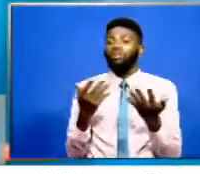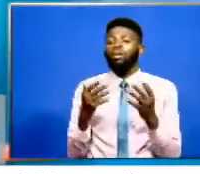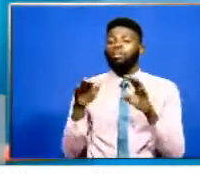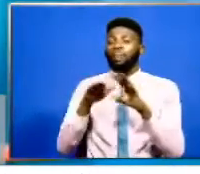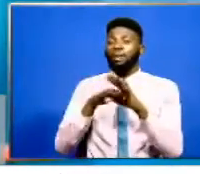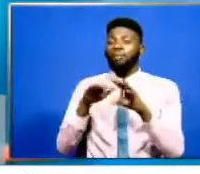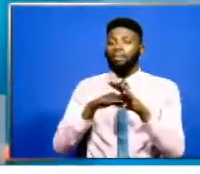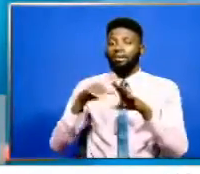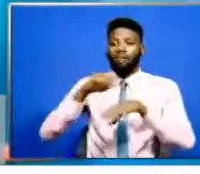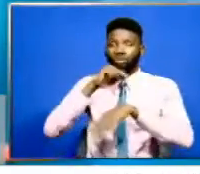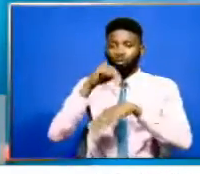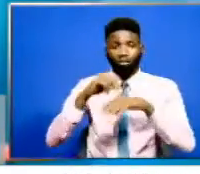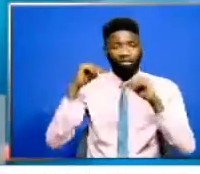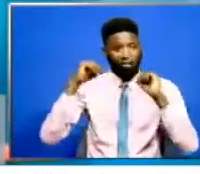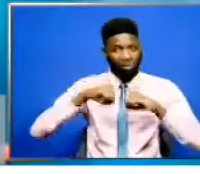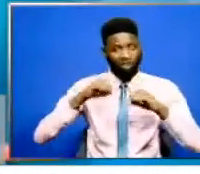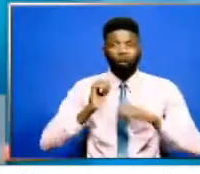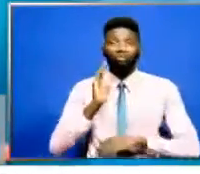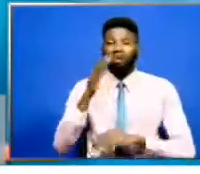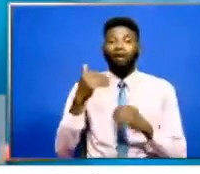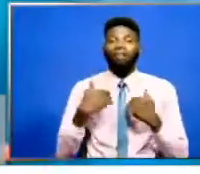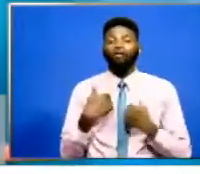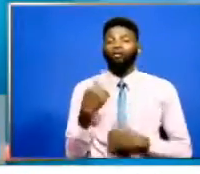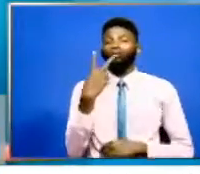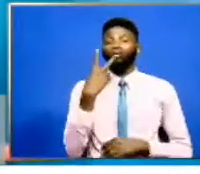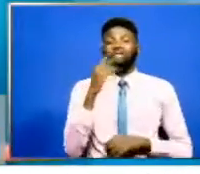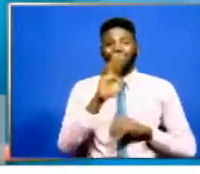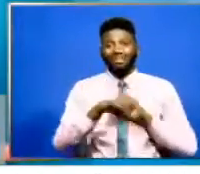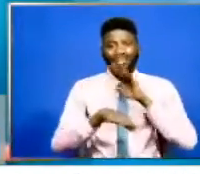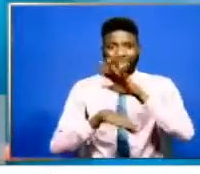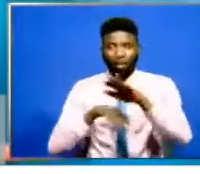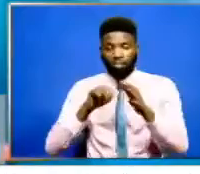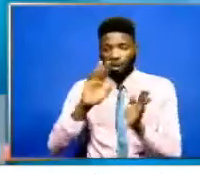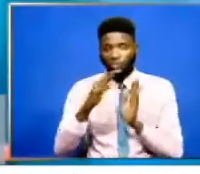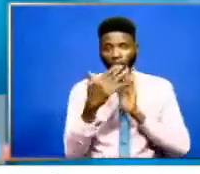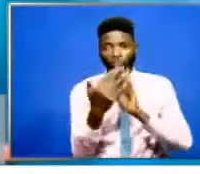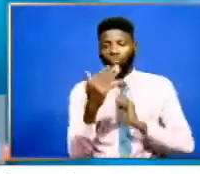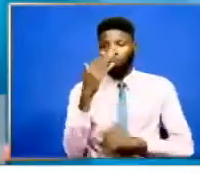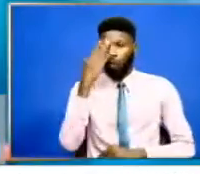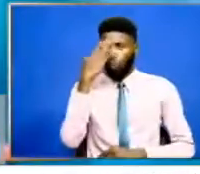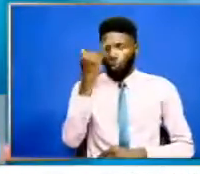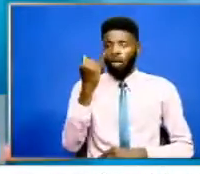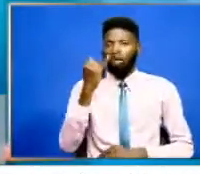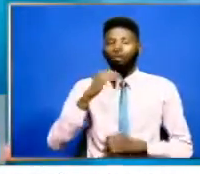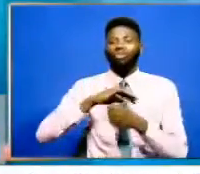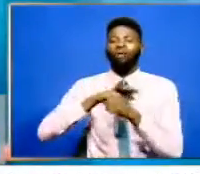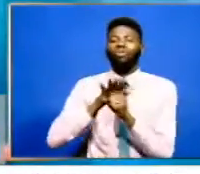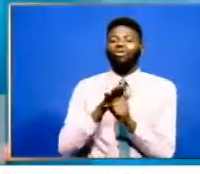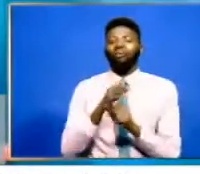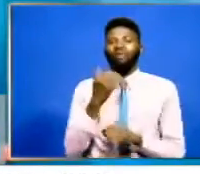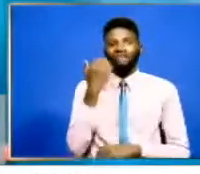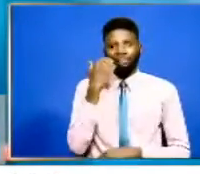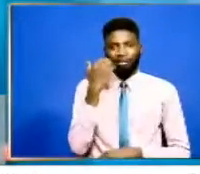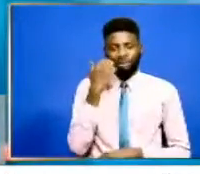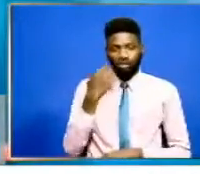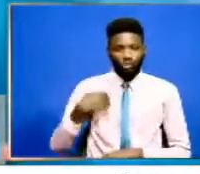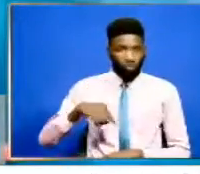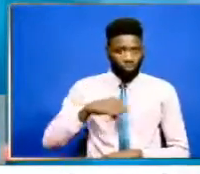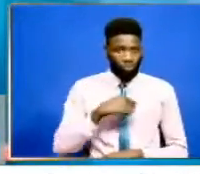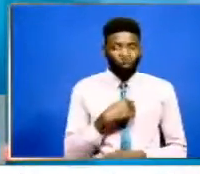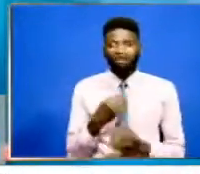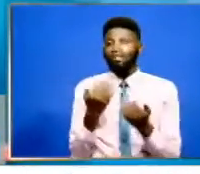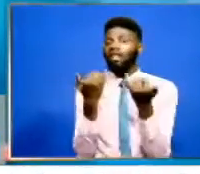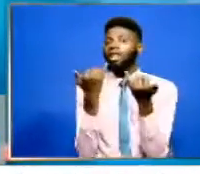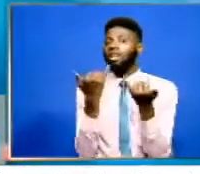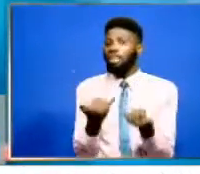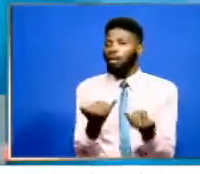states have agreed to have two-step approach due to the COVID-19 pandemic. And we are currently